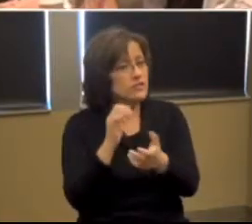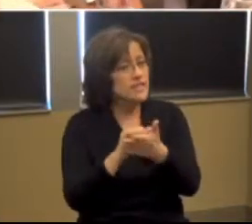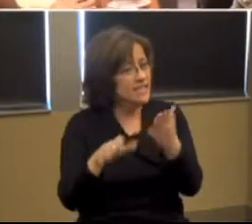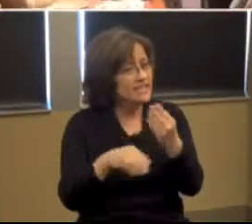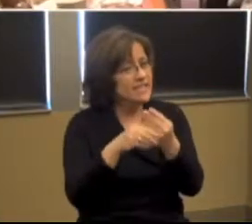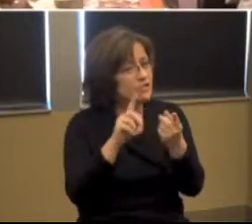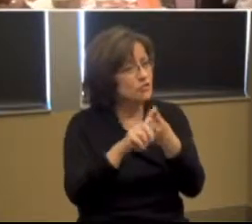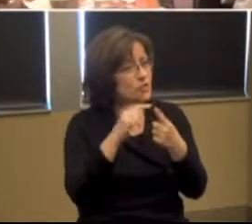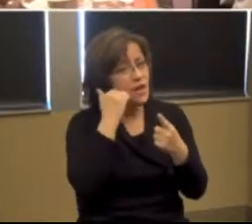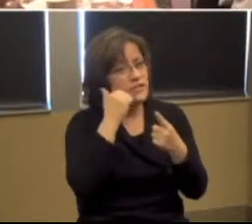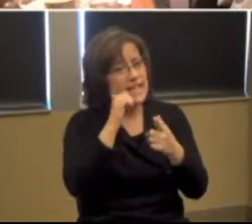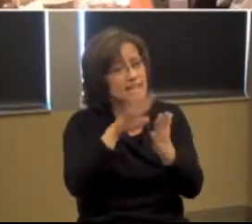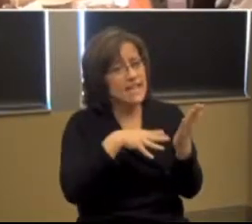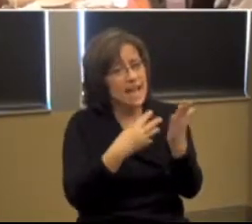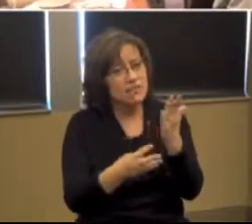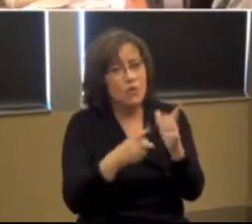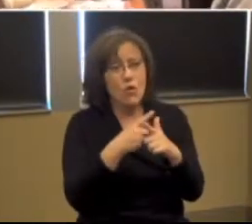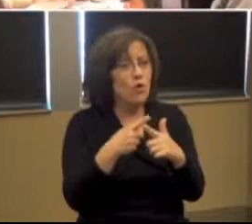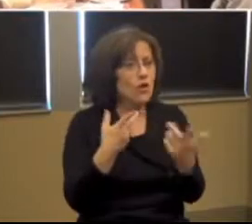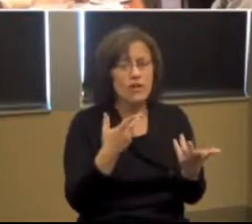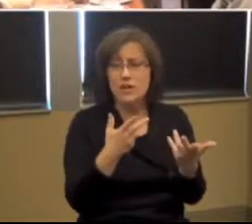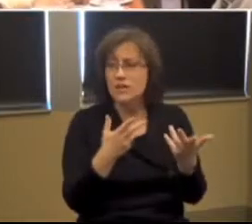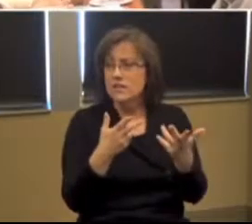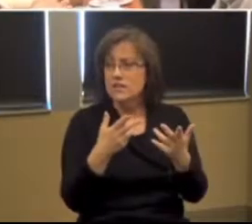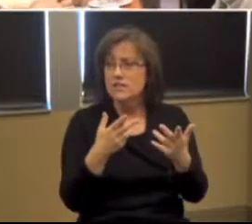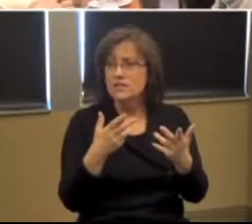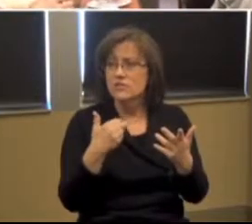schedule? So would you take, we have,